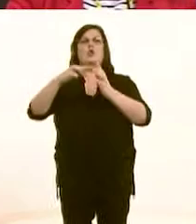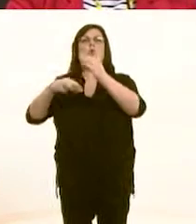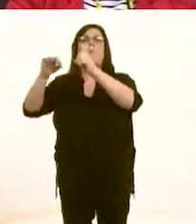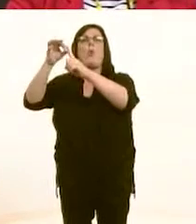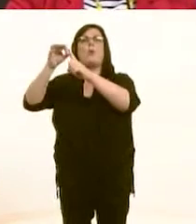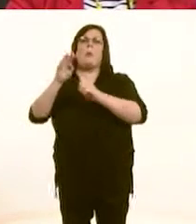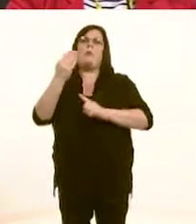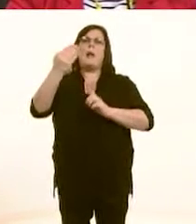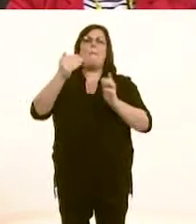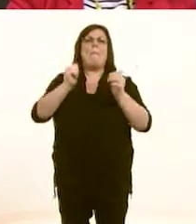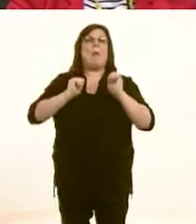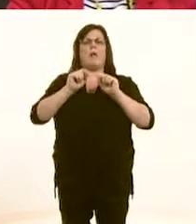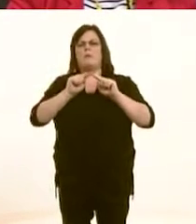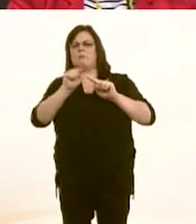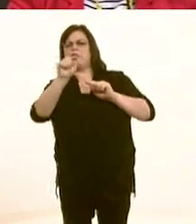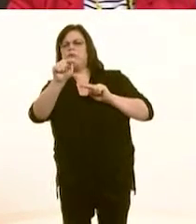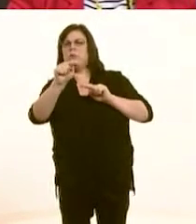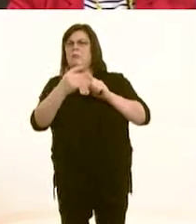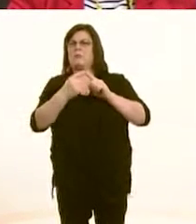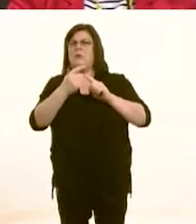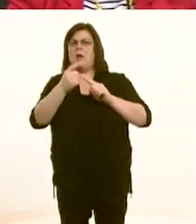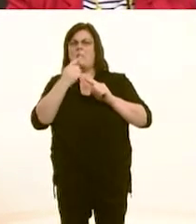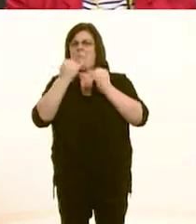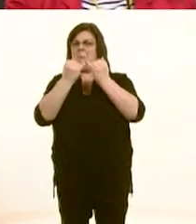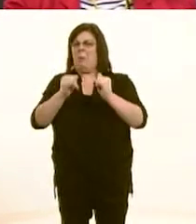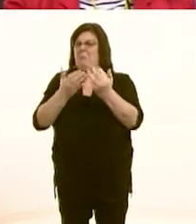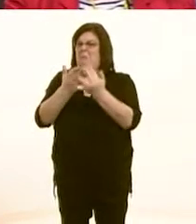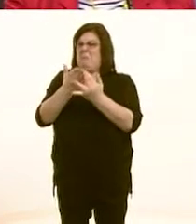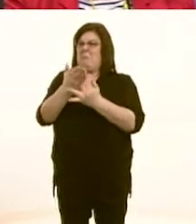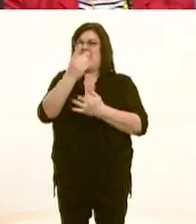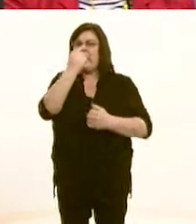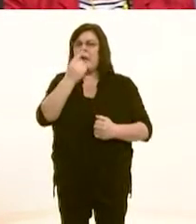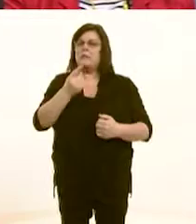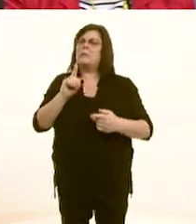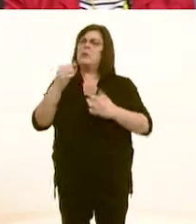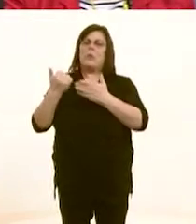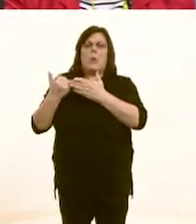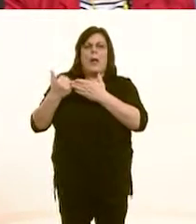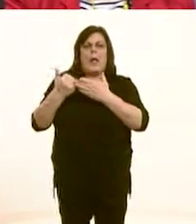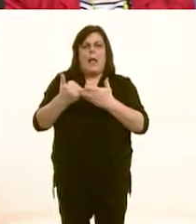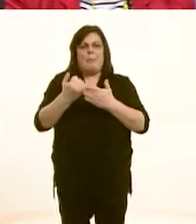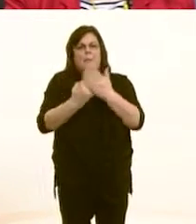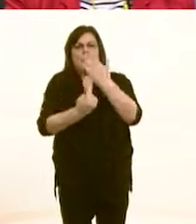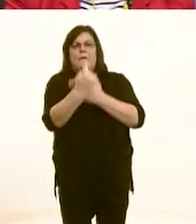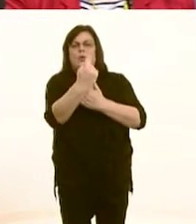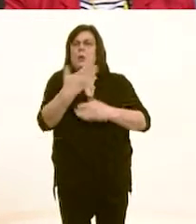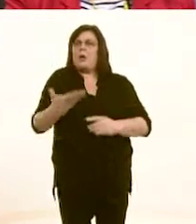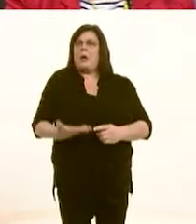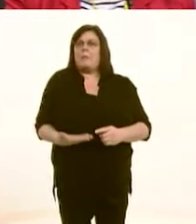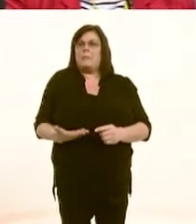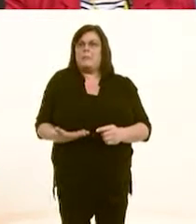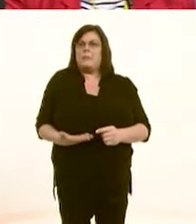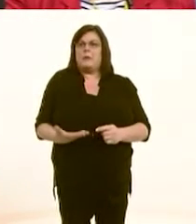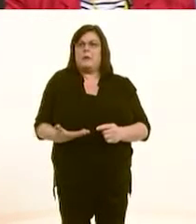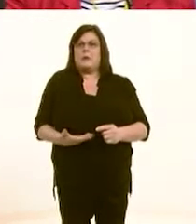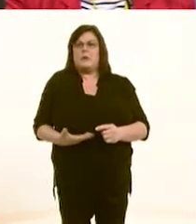building, also has very poor connection. What initiative are you going to use to promote some independent companies such as Spectrum Internet